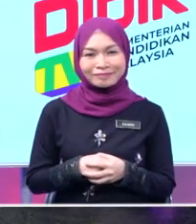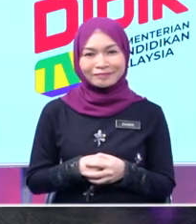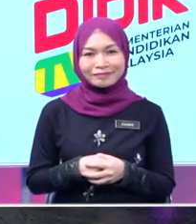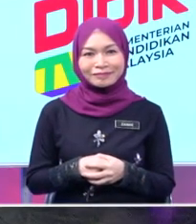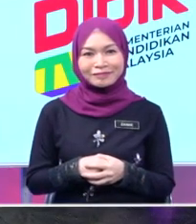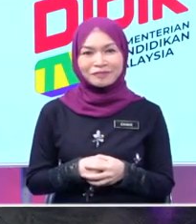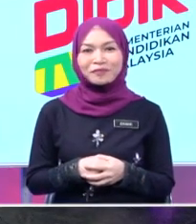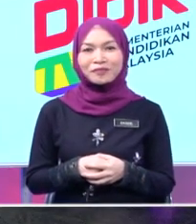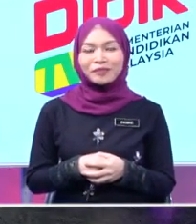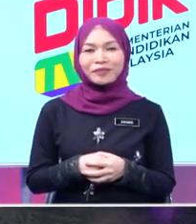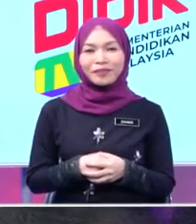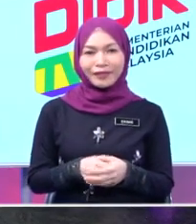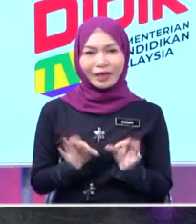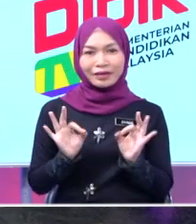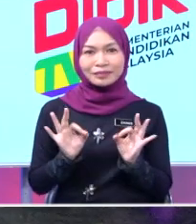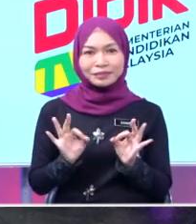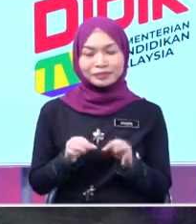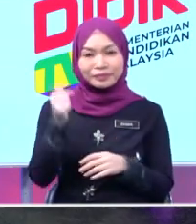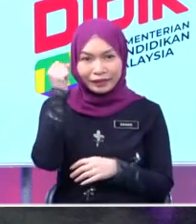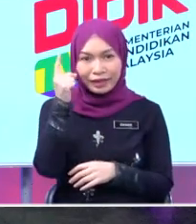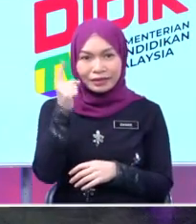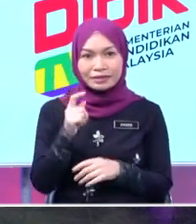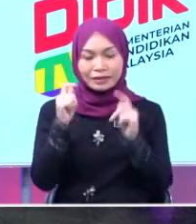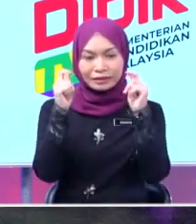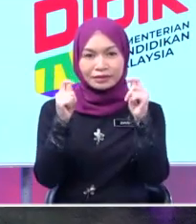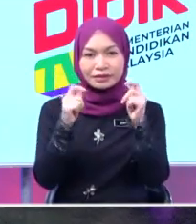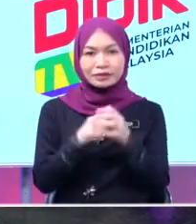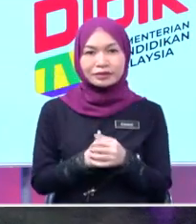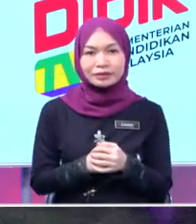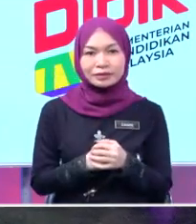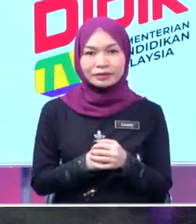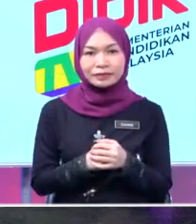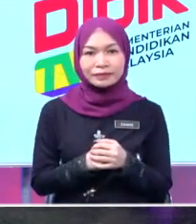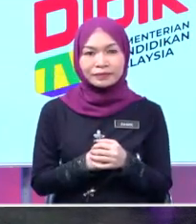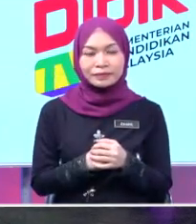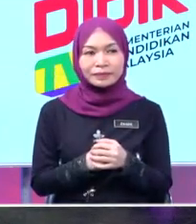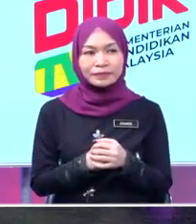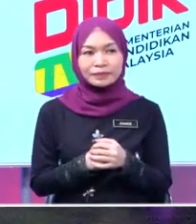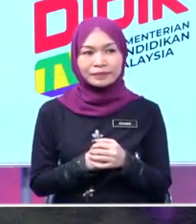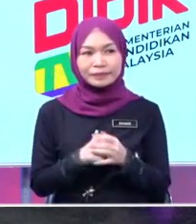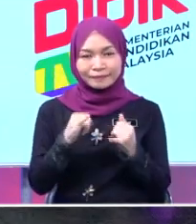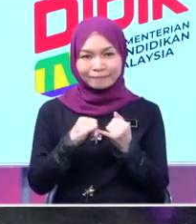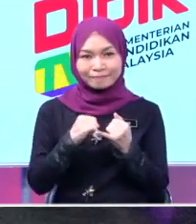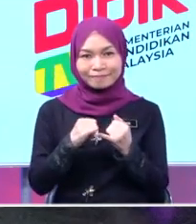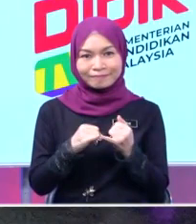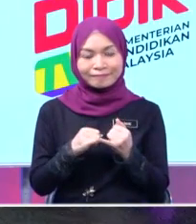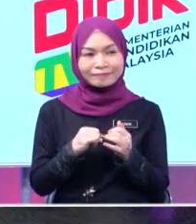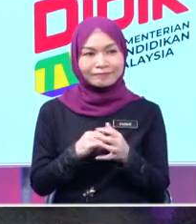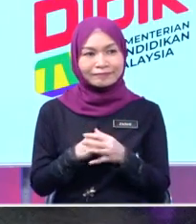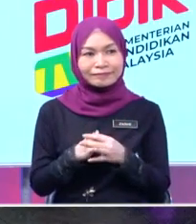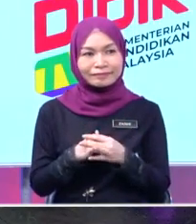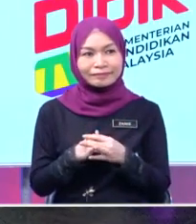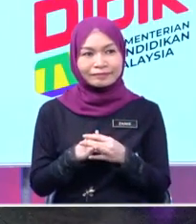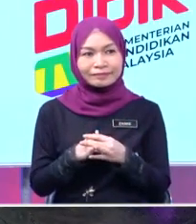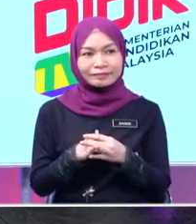Very clear, teacher. But could you also Wonderful. share with us a summary of what we just learned in this segment, teacher? All right, wonderful. In this segment, we